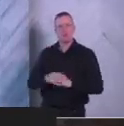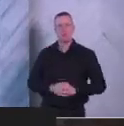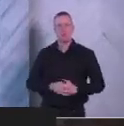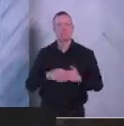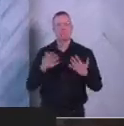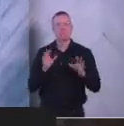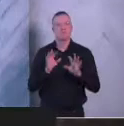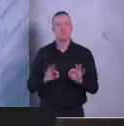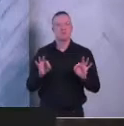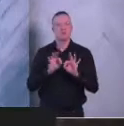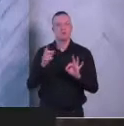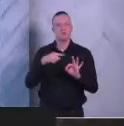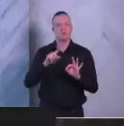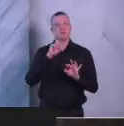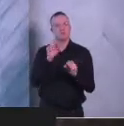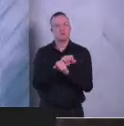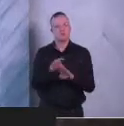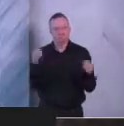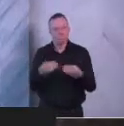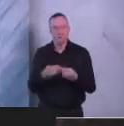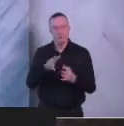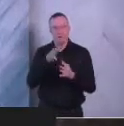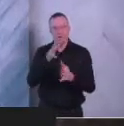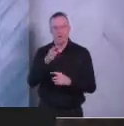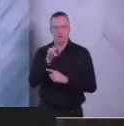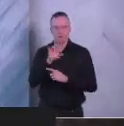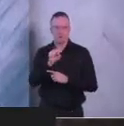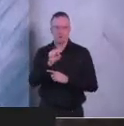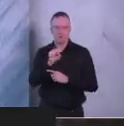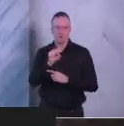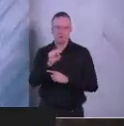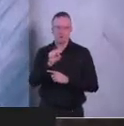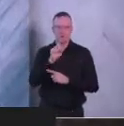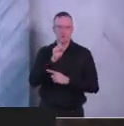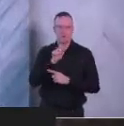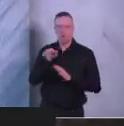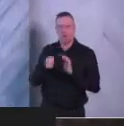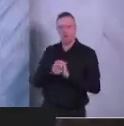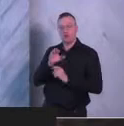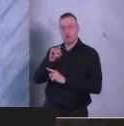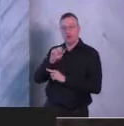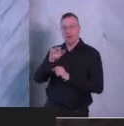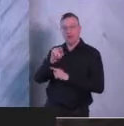have to really look at hate crimes and prosecute hate crimes under the Criminal Act.